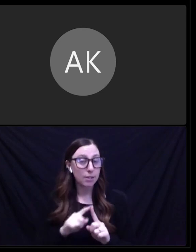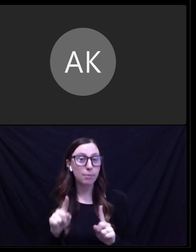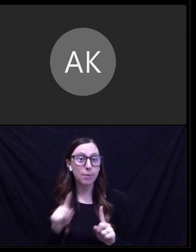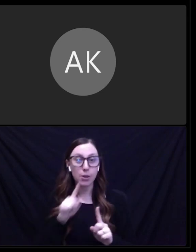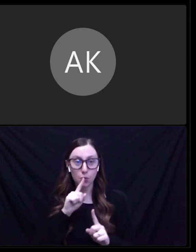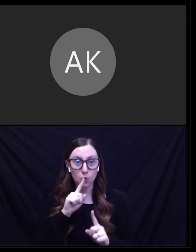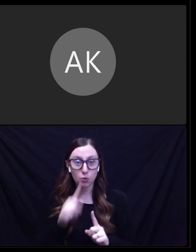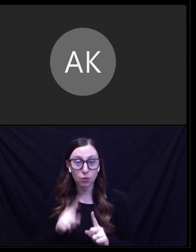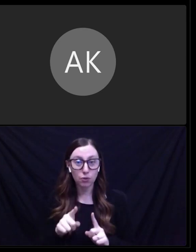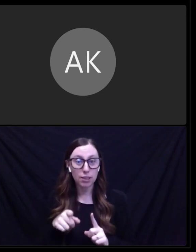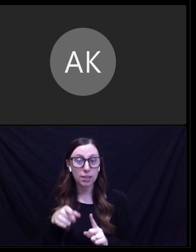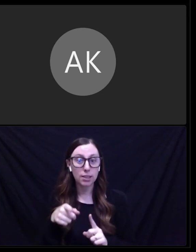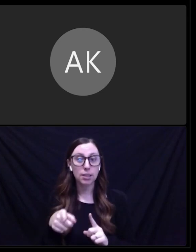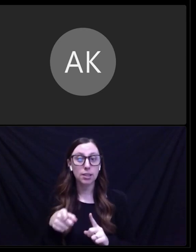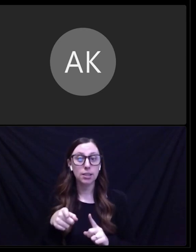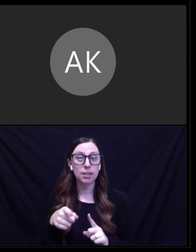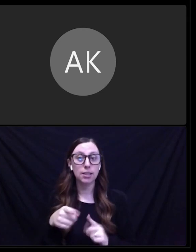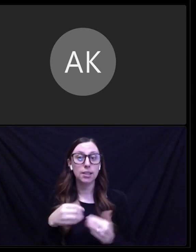comes with